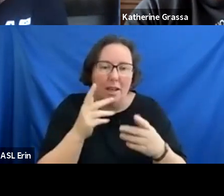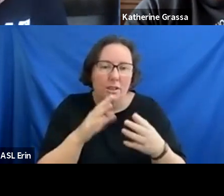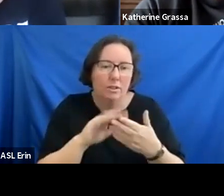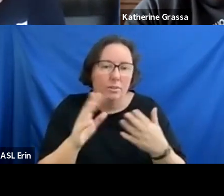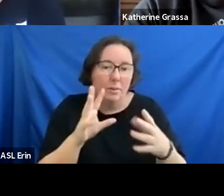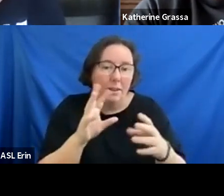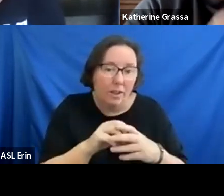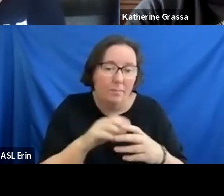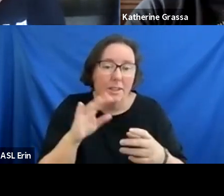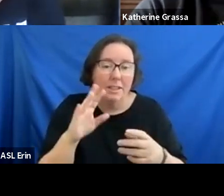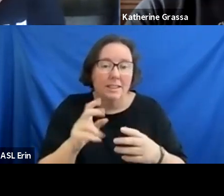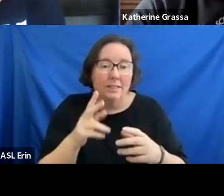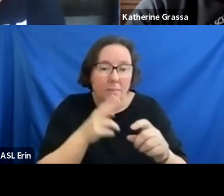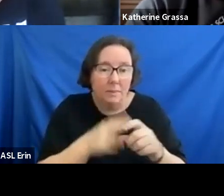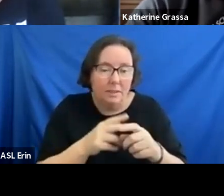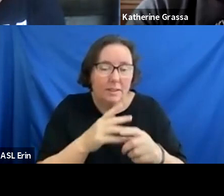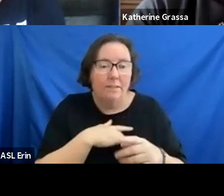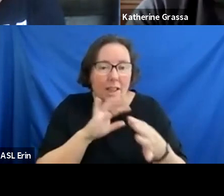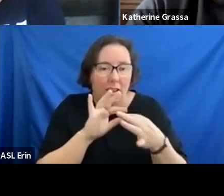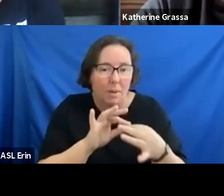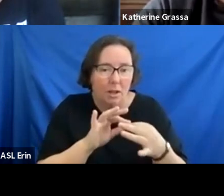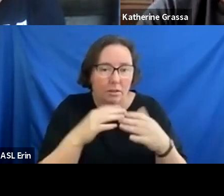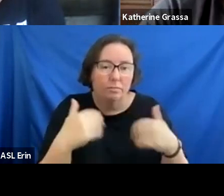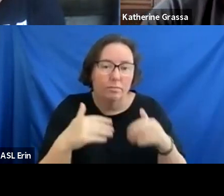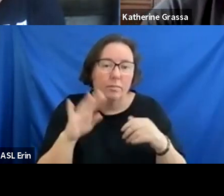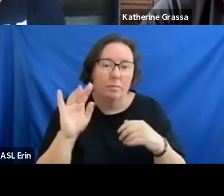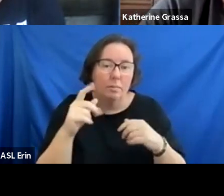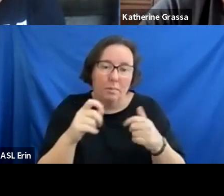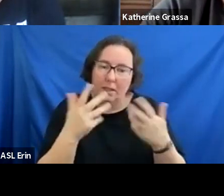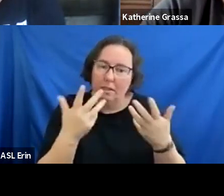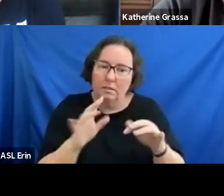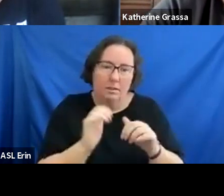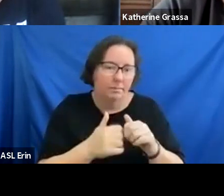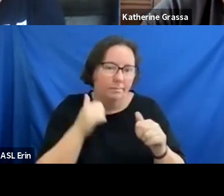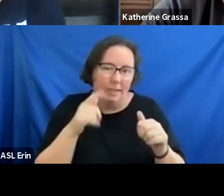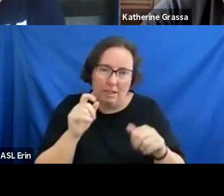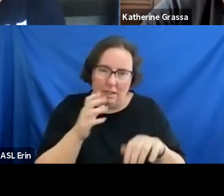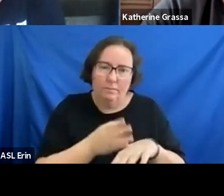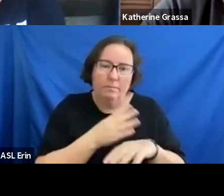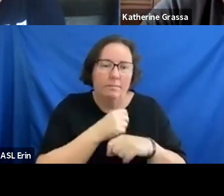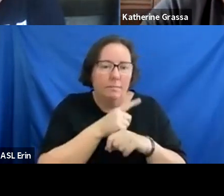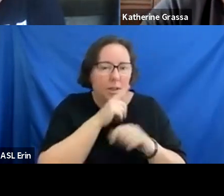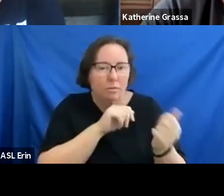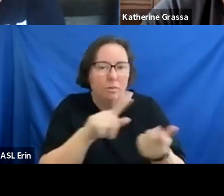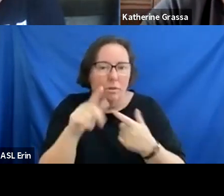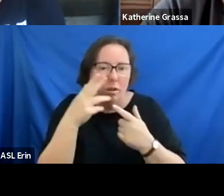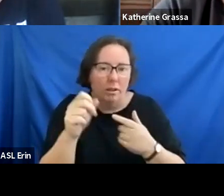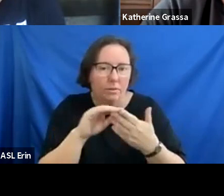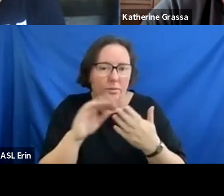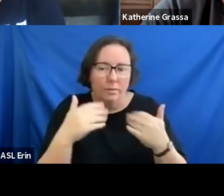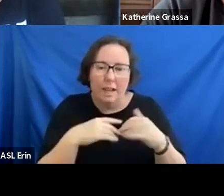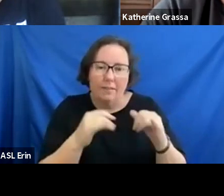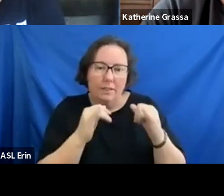participation, and sense of belonging. Now, it's true that BPS has much work to do to ensure all high school students have access to